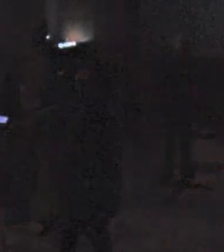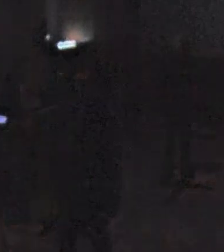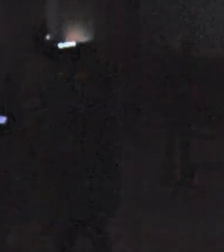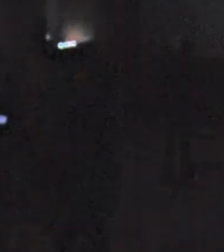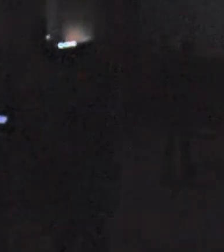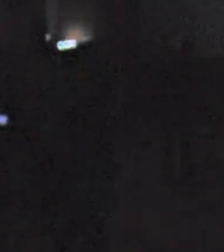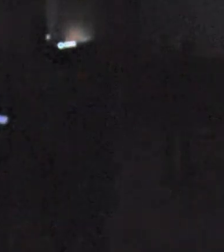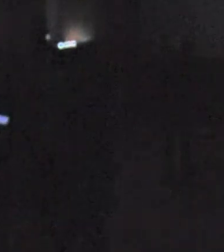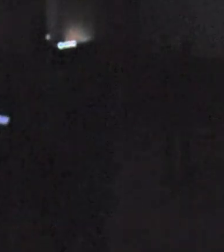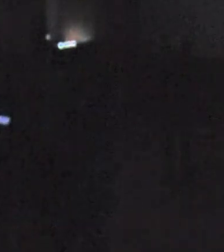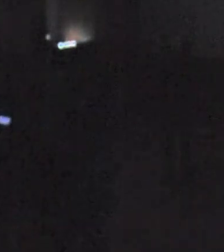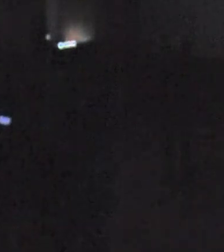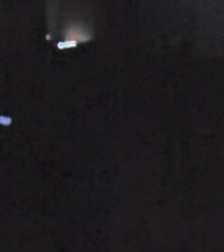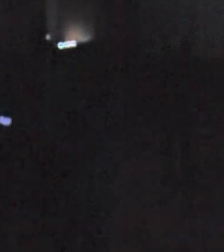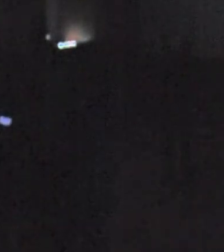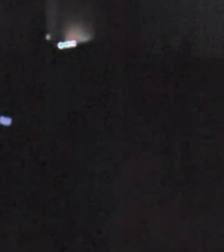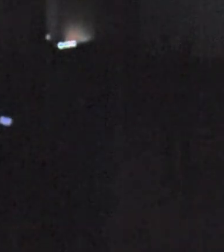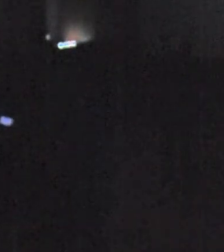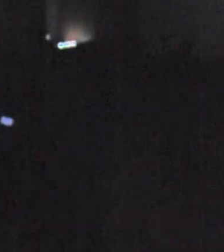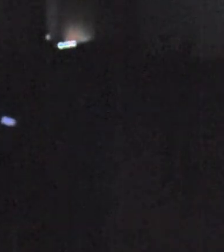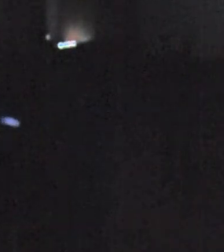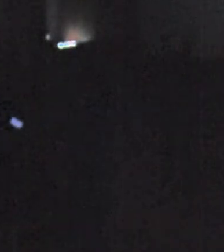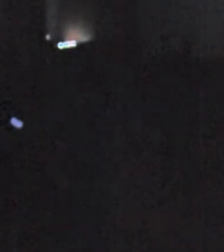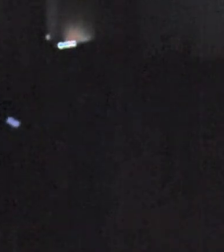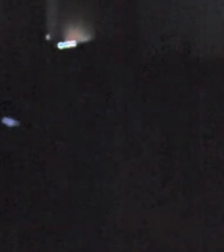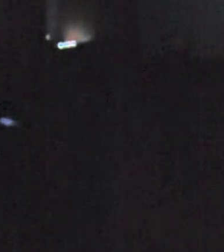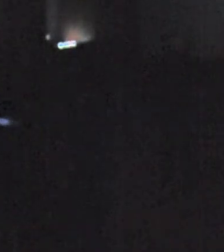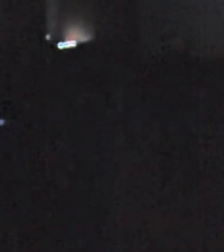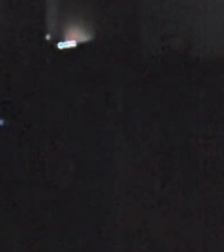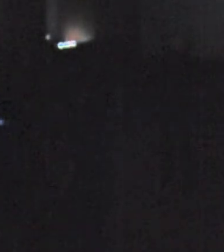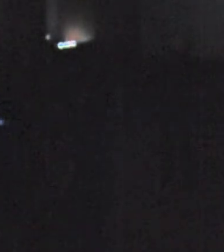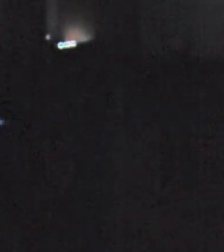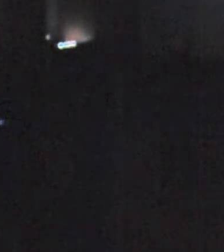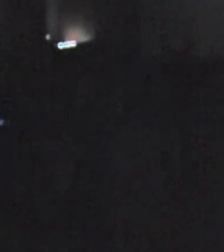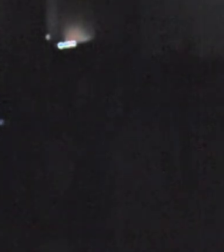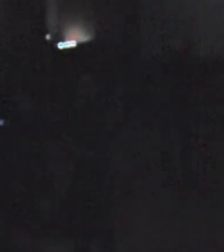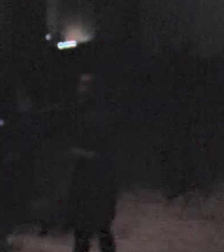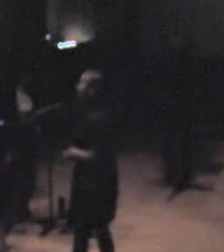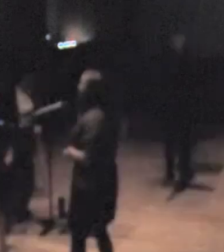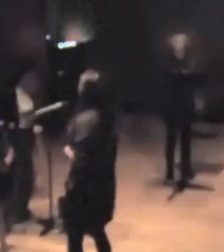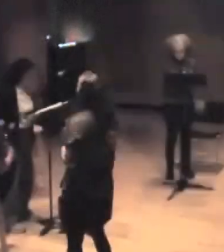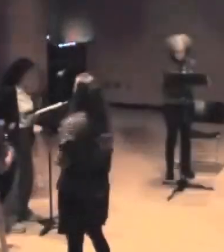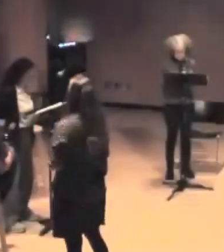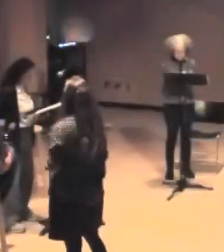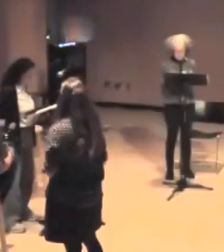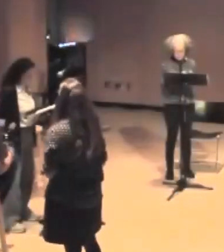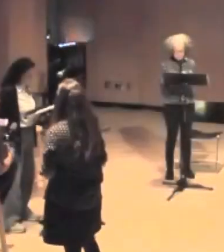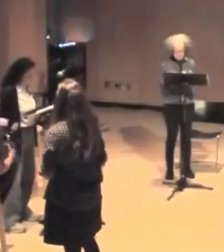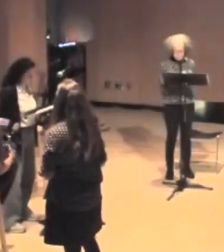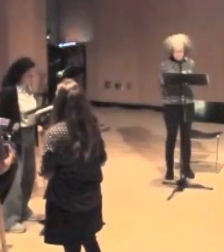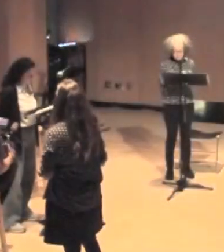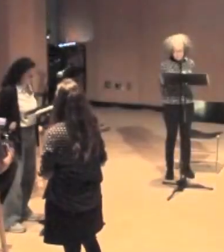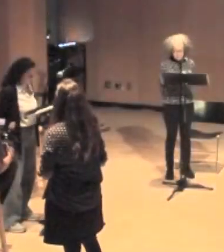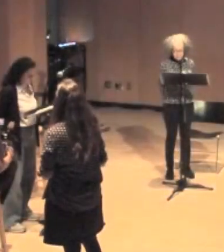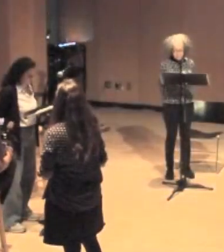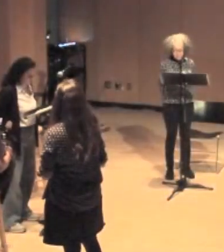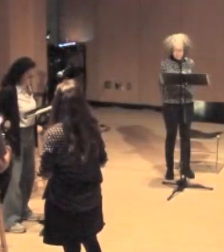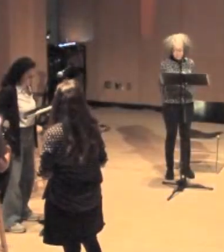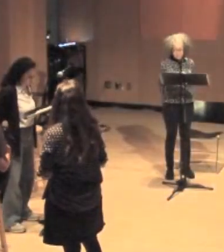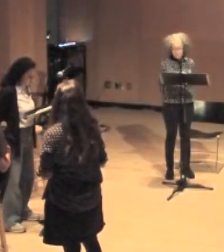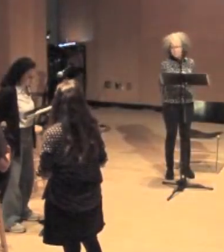the that's certainly very hey hey Paul can we see the light for this one okay